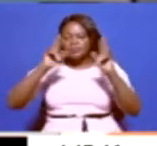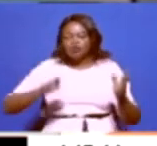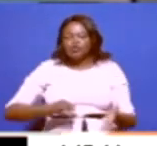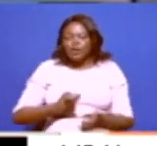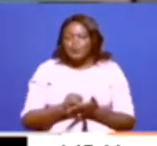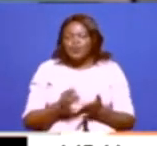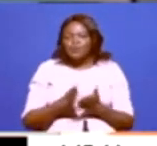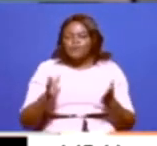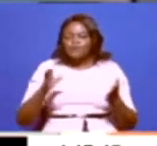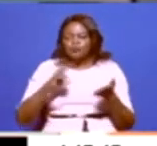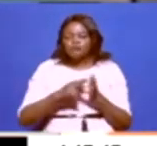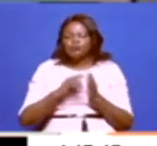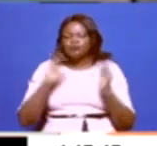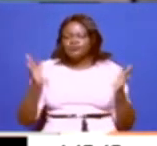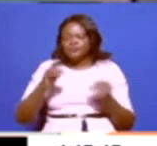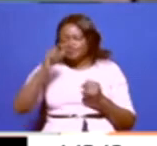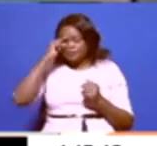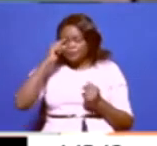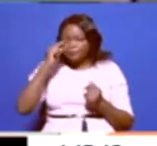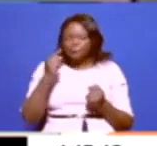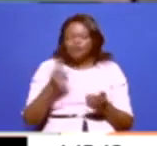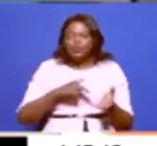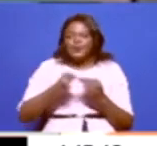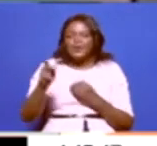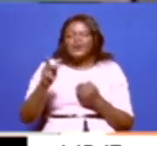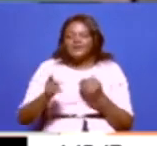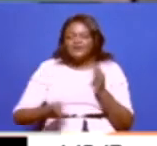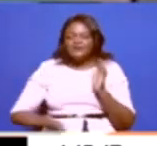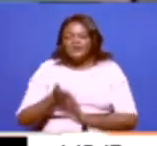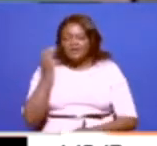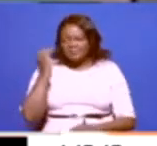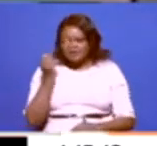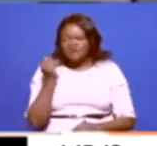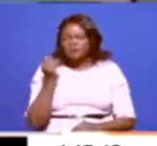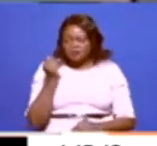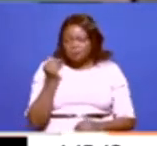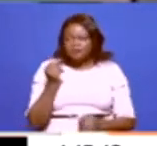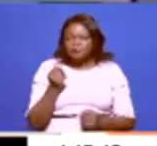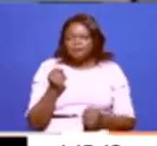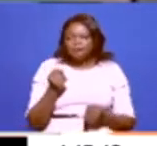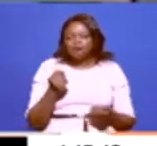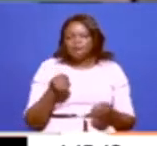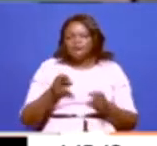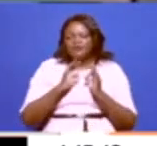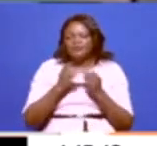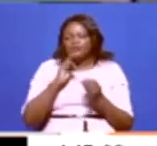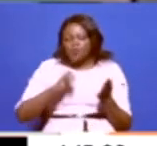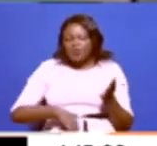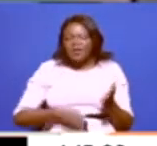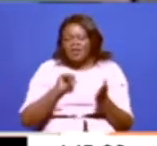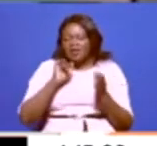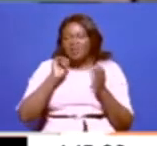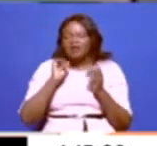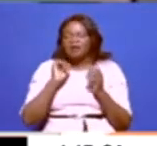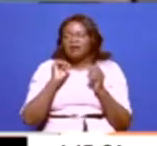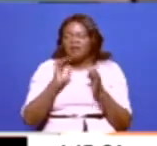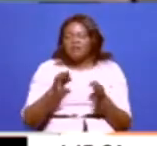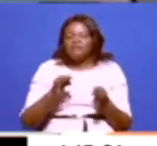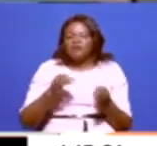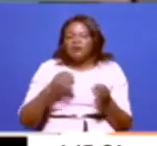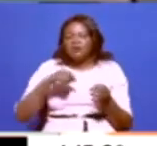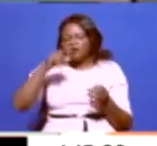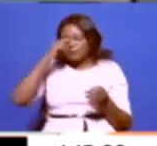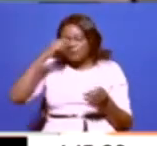are urging the government to expedite compensation. The families are threatening to stay put and further develop the land if